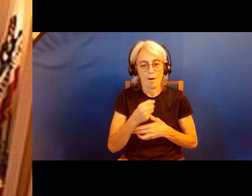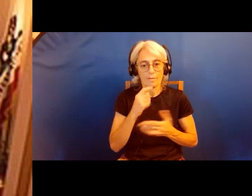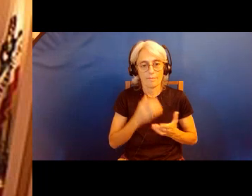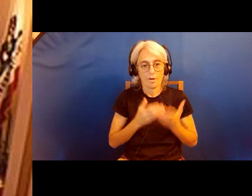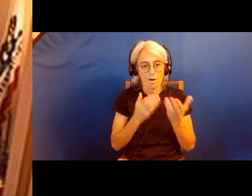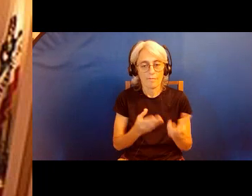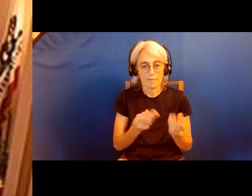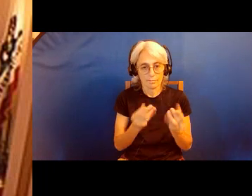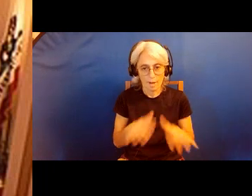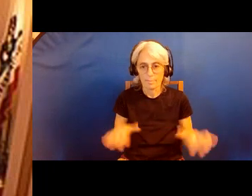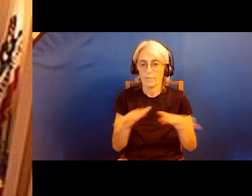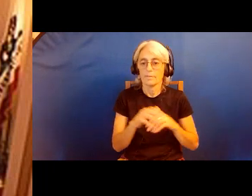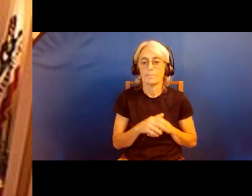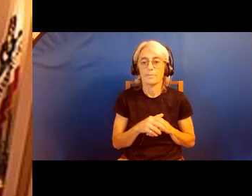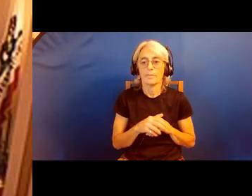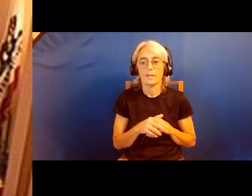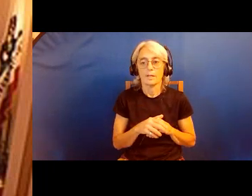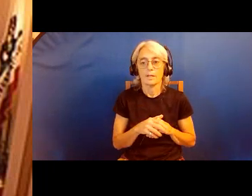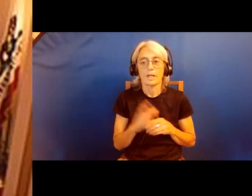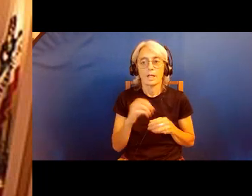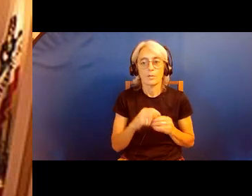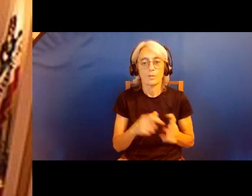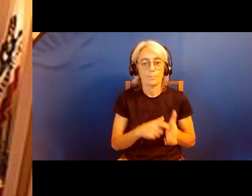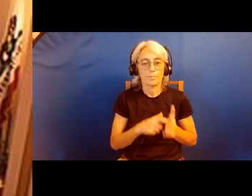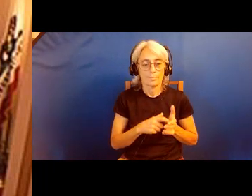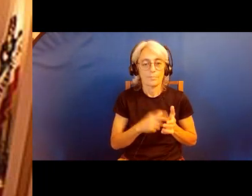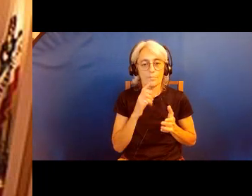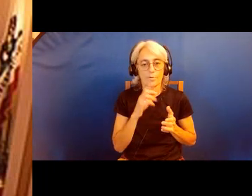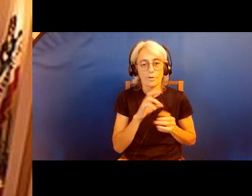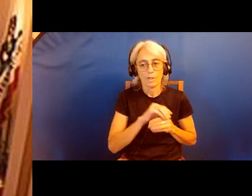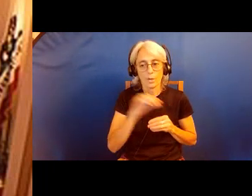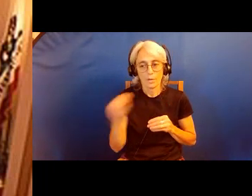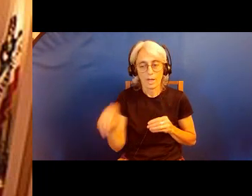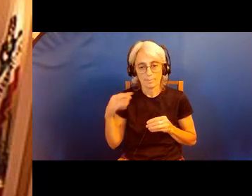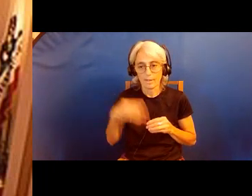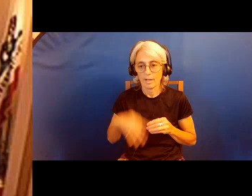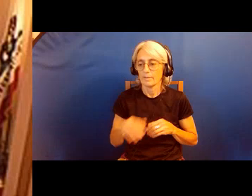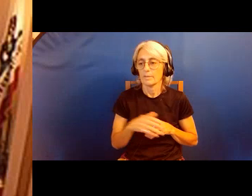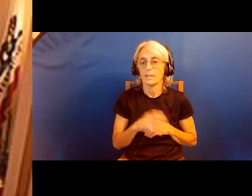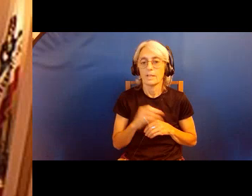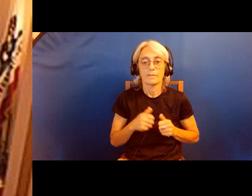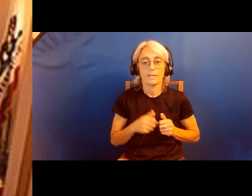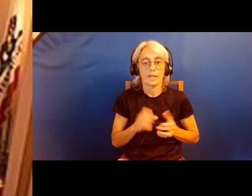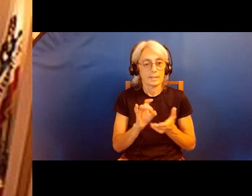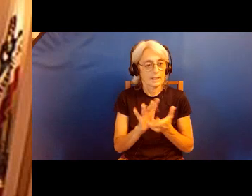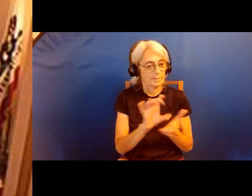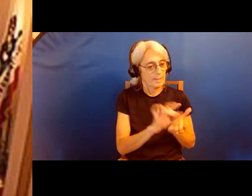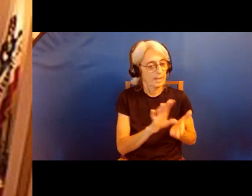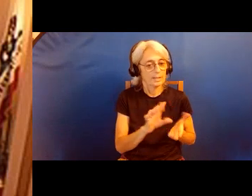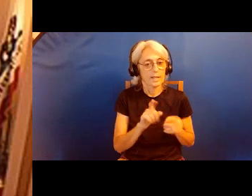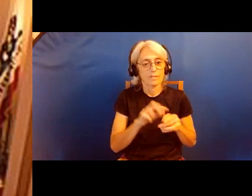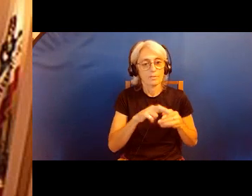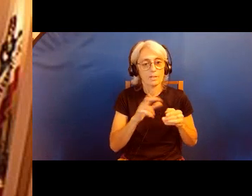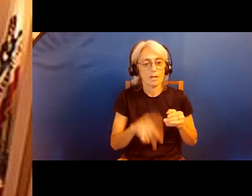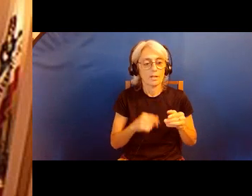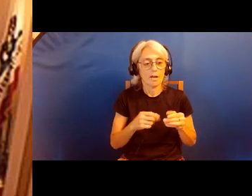and also included a provision for relocation benefits for tenants who are displaced as a direct result of the disposal of the